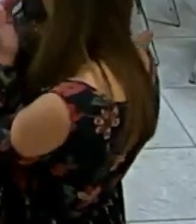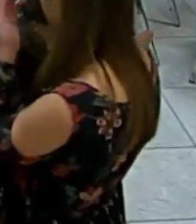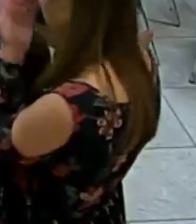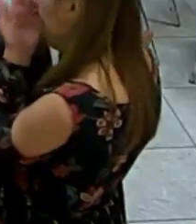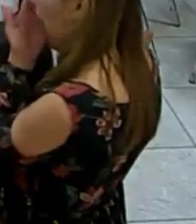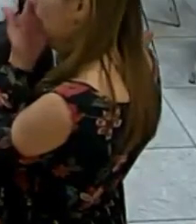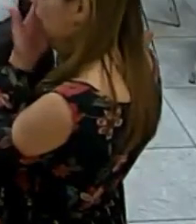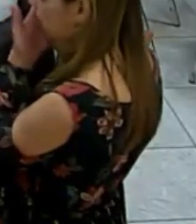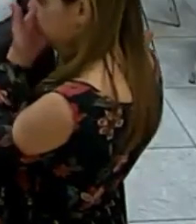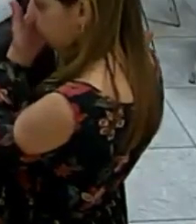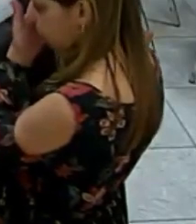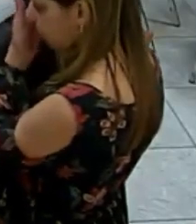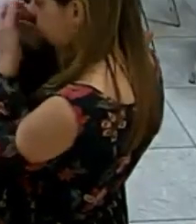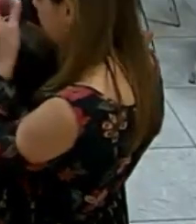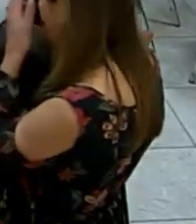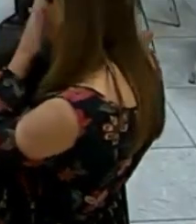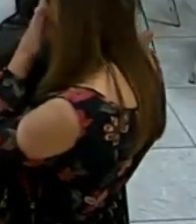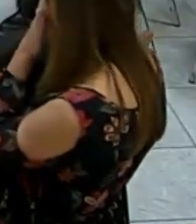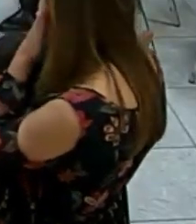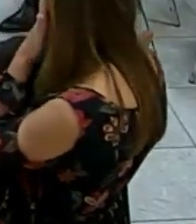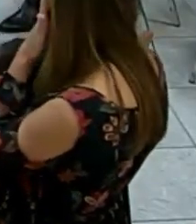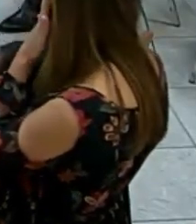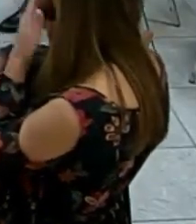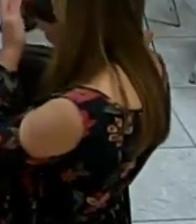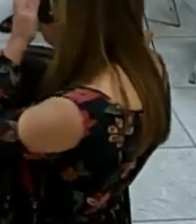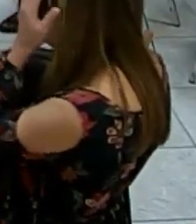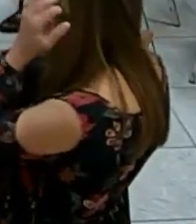Glory to God. God,